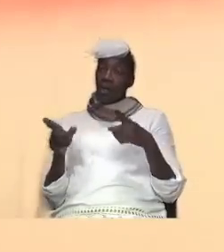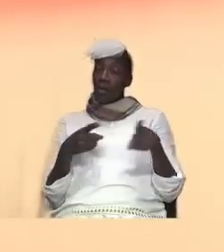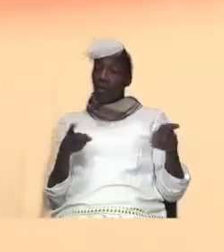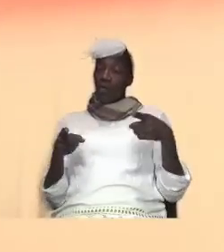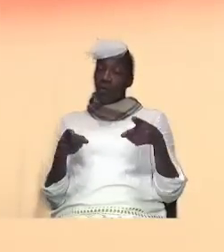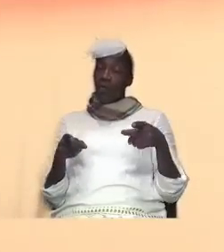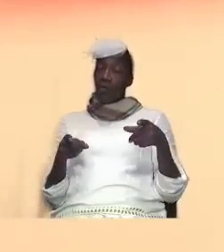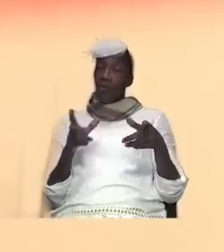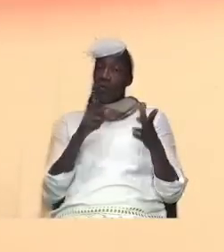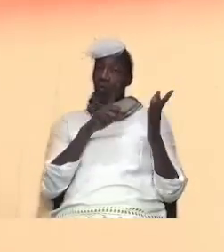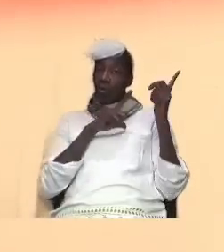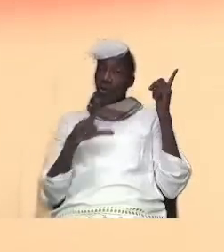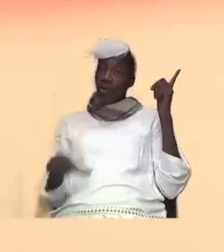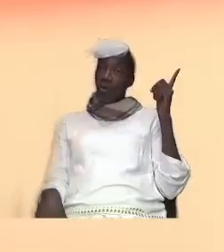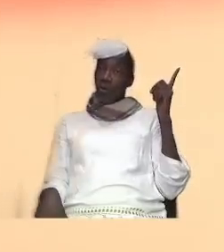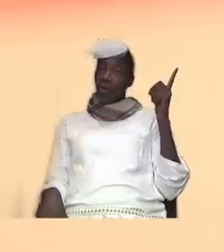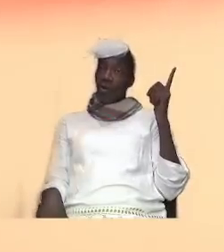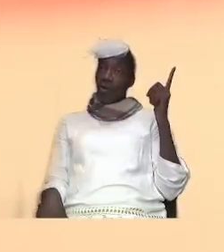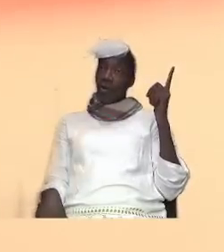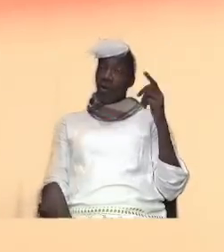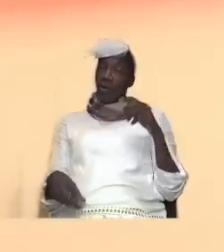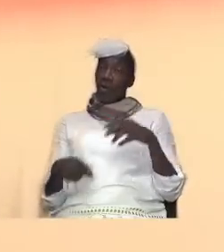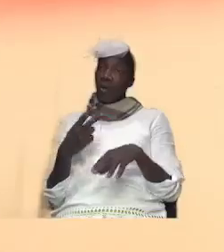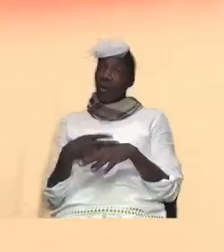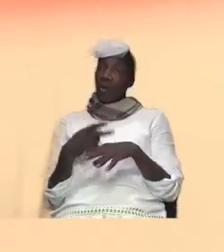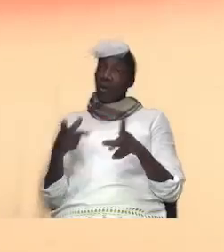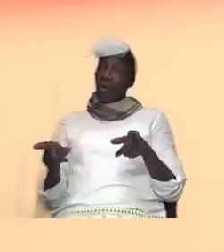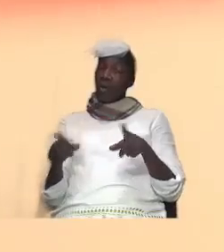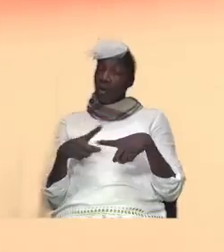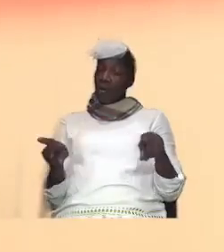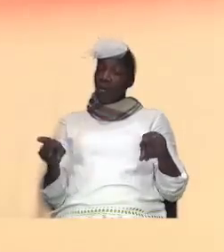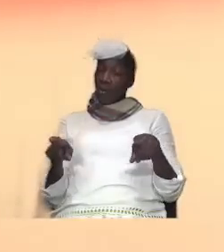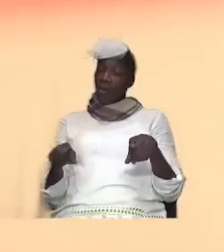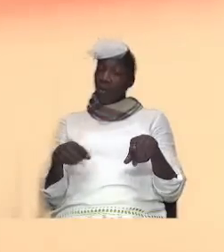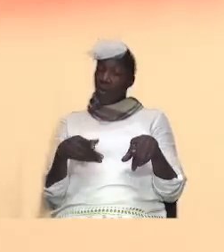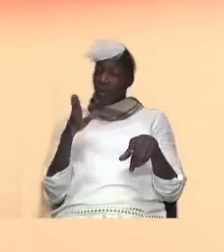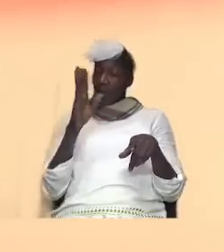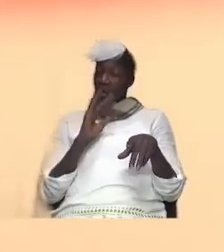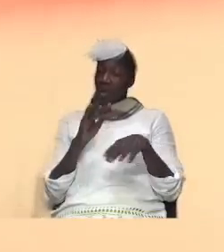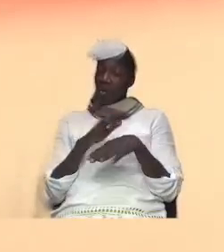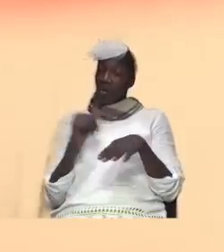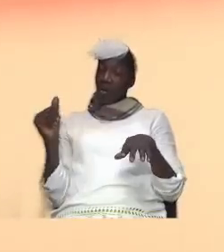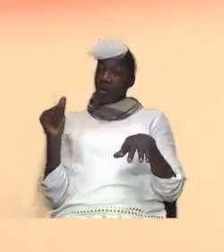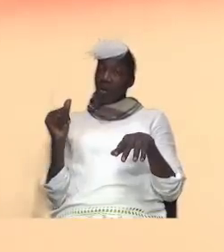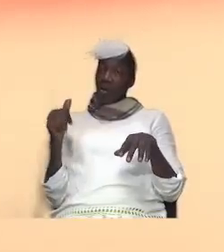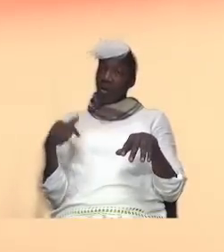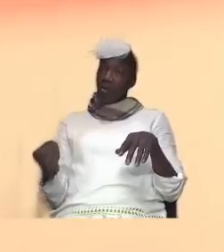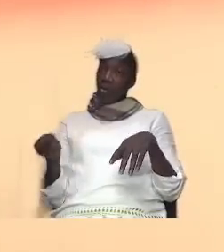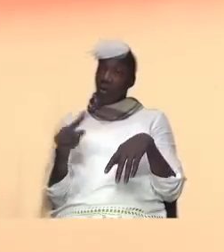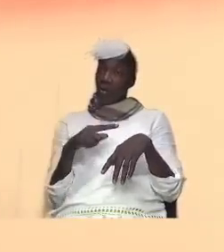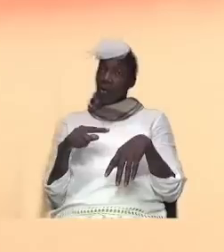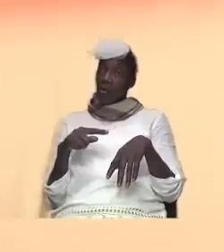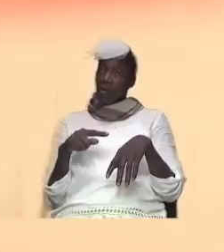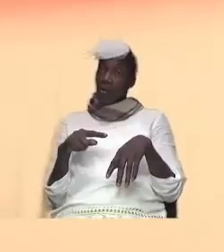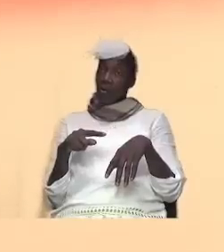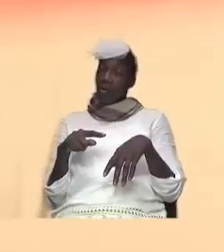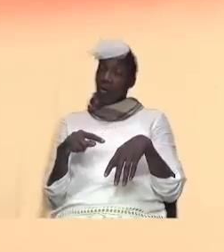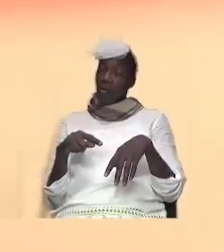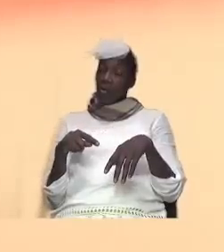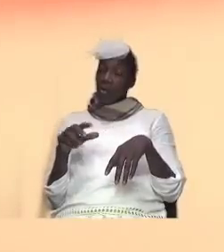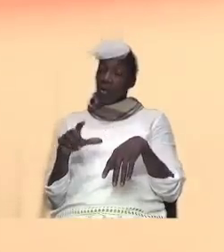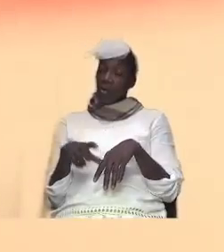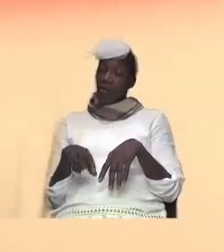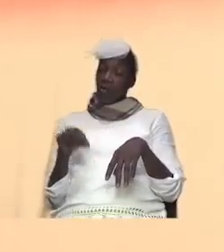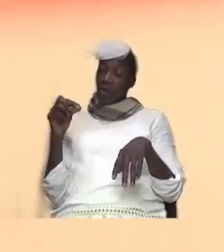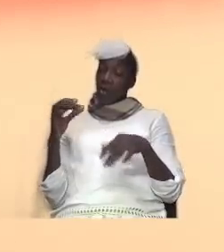Lord. It's a hard one. But he's going to call upon us on that day to inquire how we